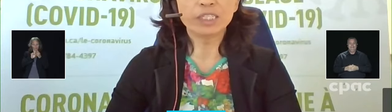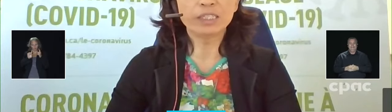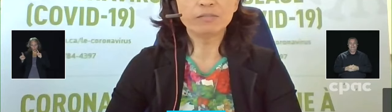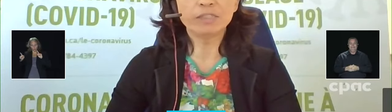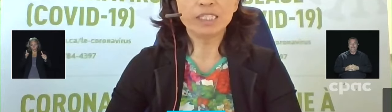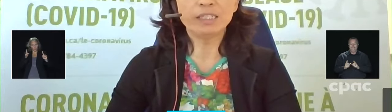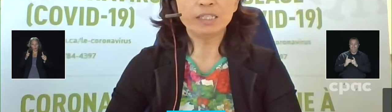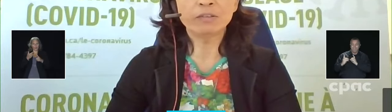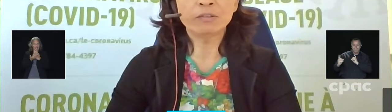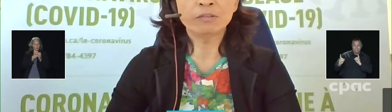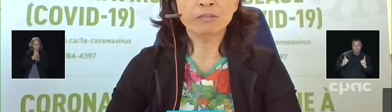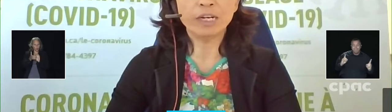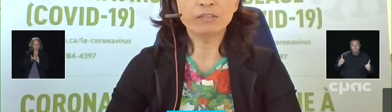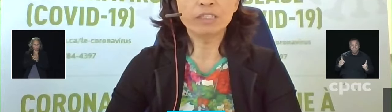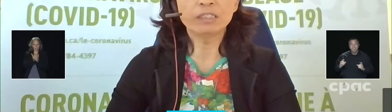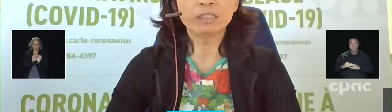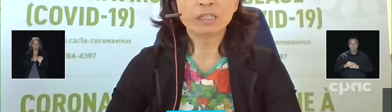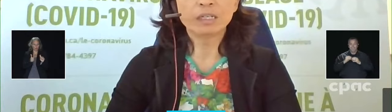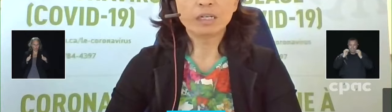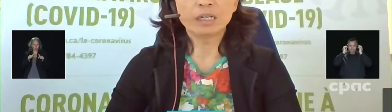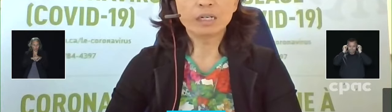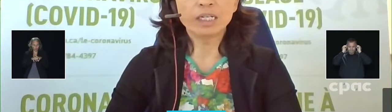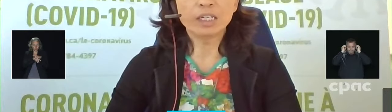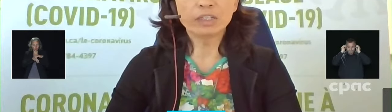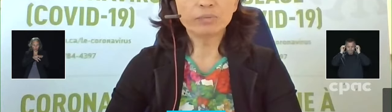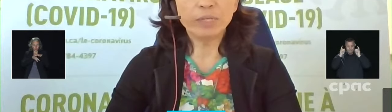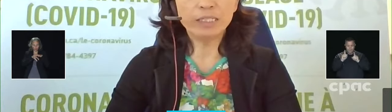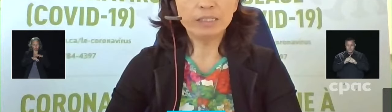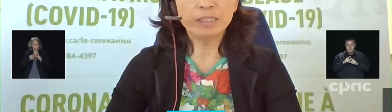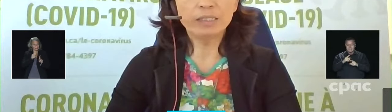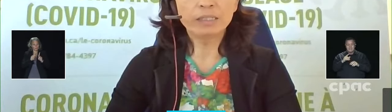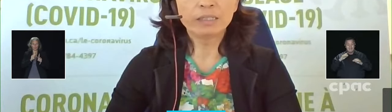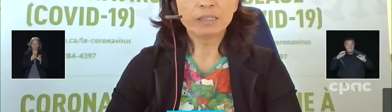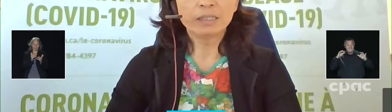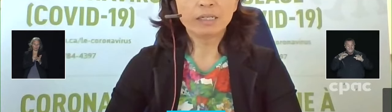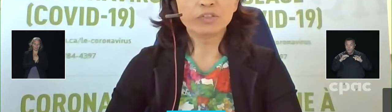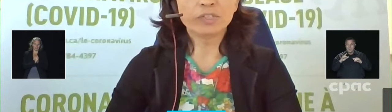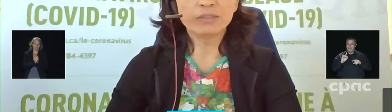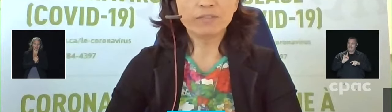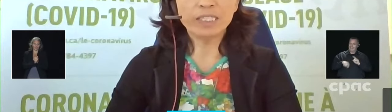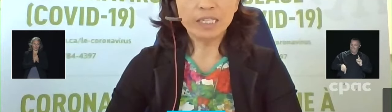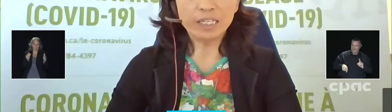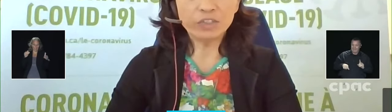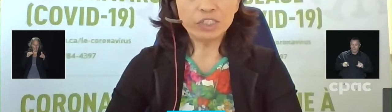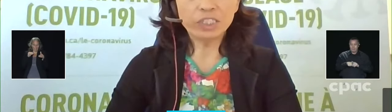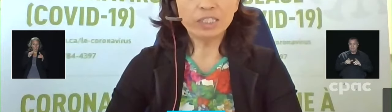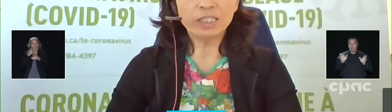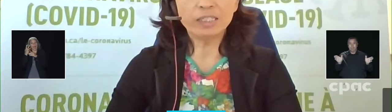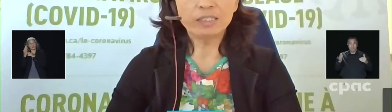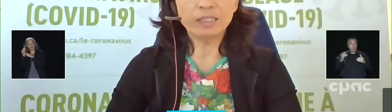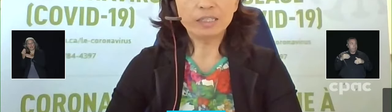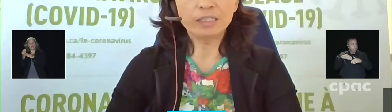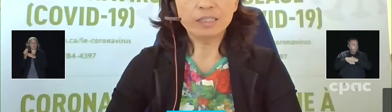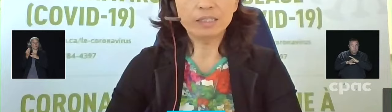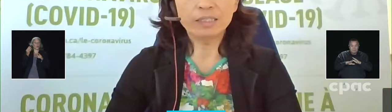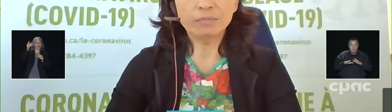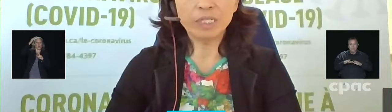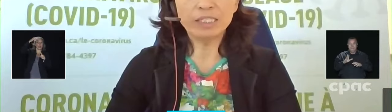distance, avoiding really crowded and closed spaces, ensuring ventilation